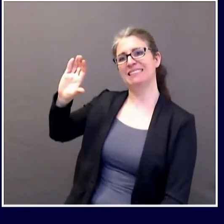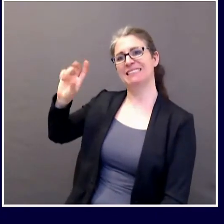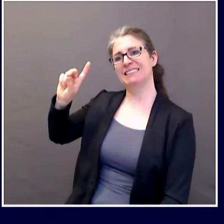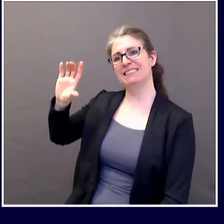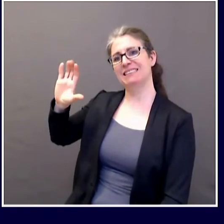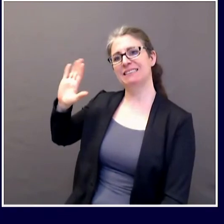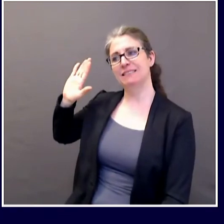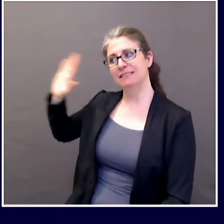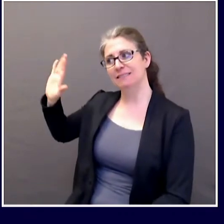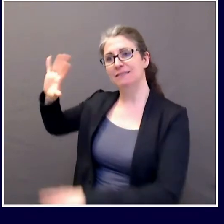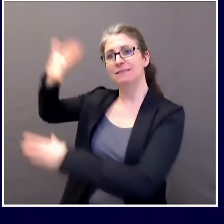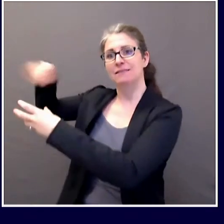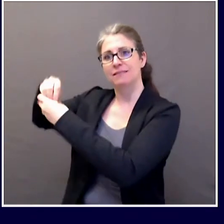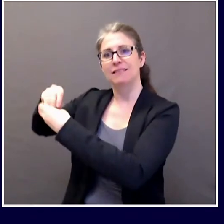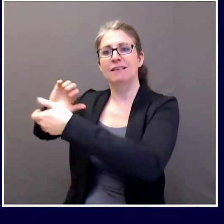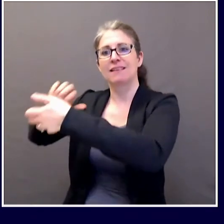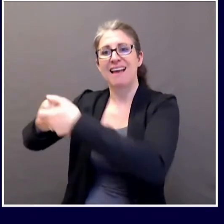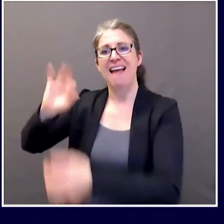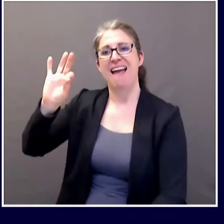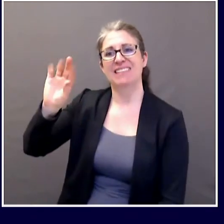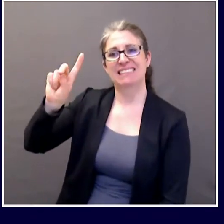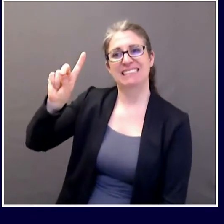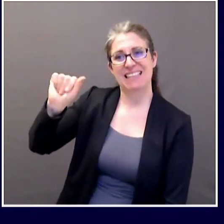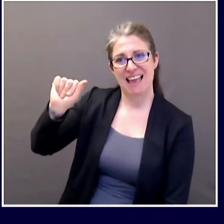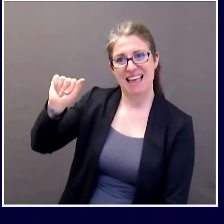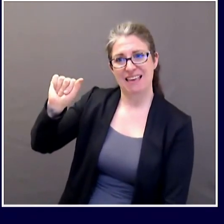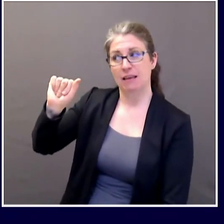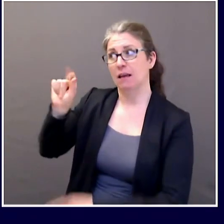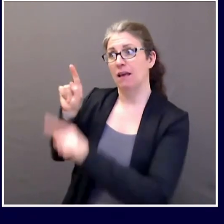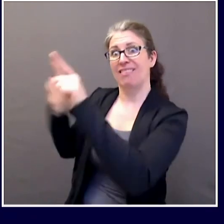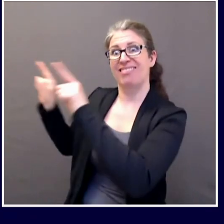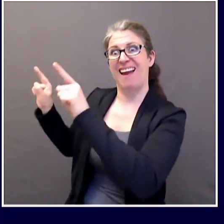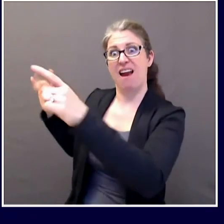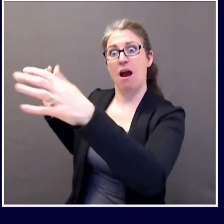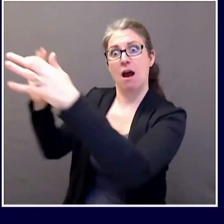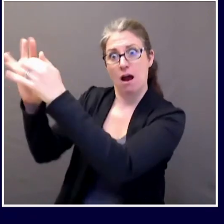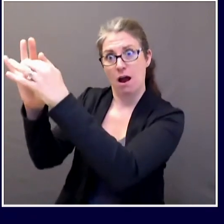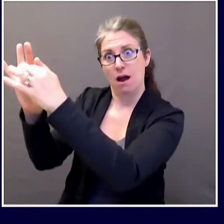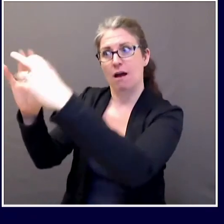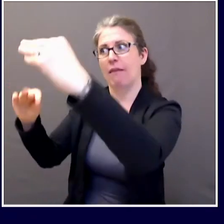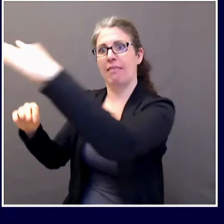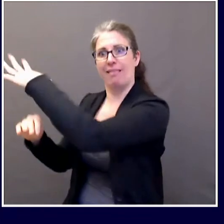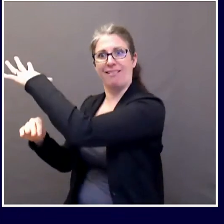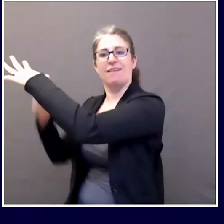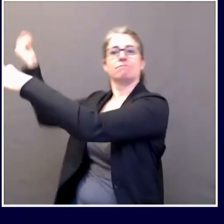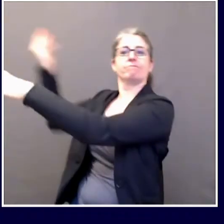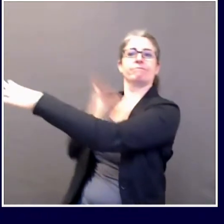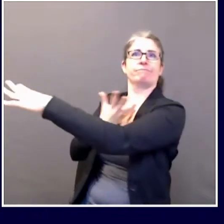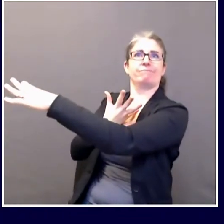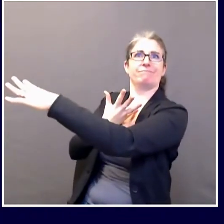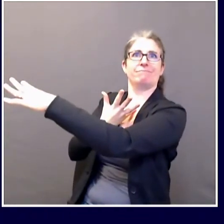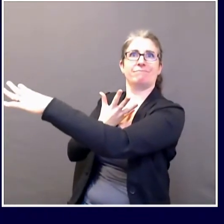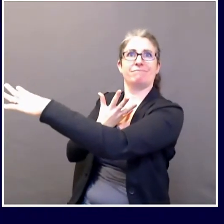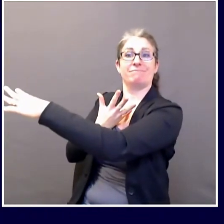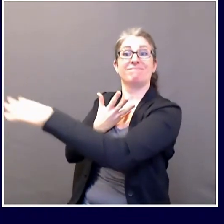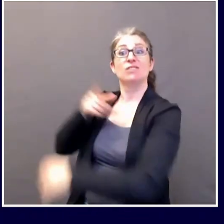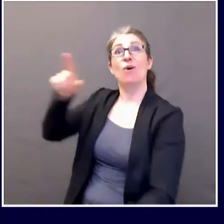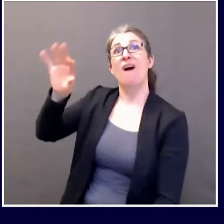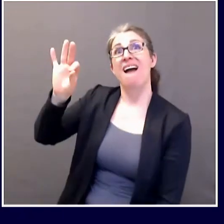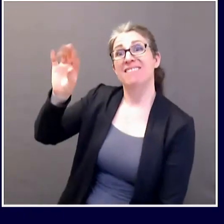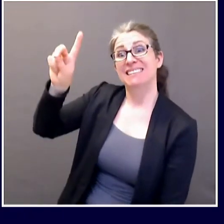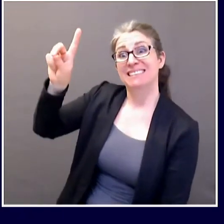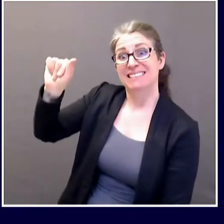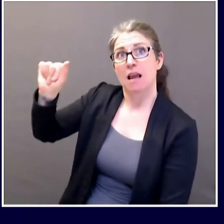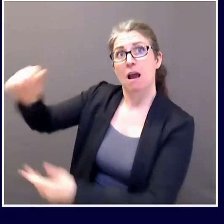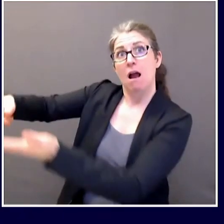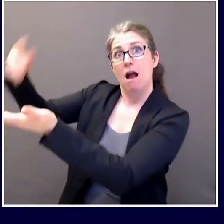administered. There is an open question about what leeway states have to disregard what the FDA has said. Certainly